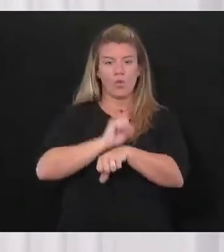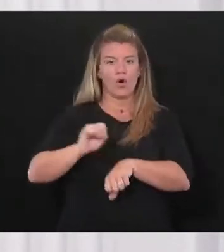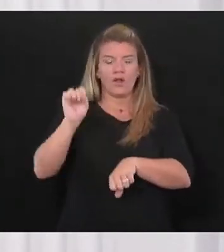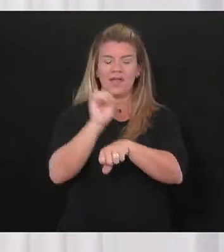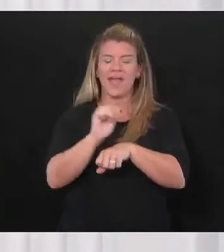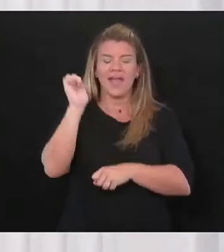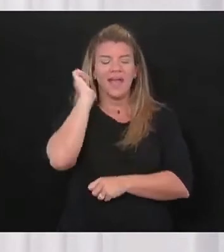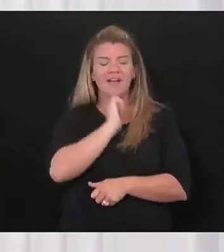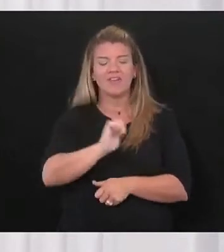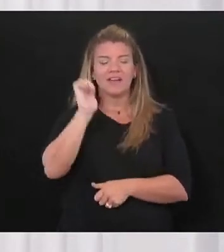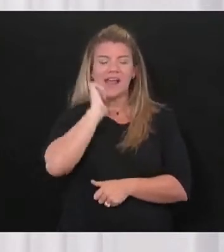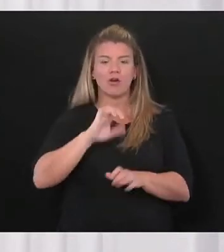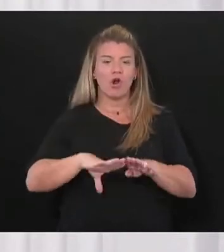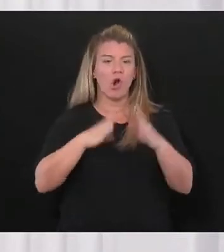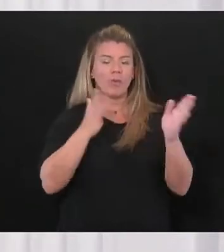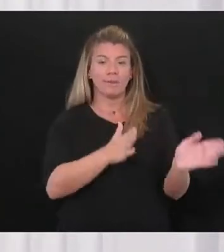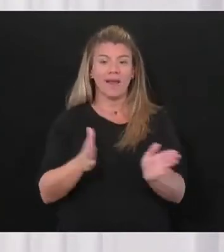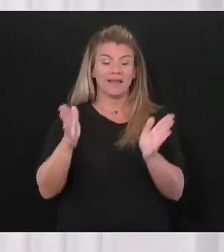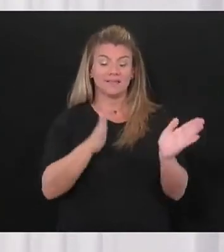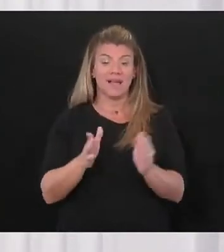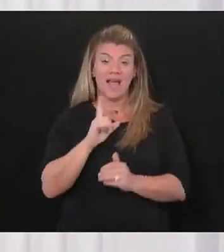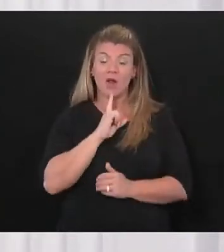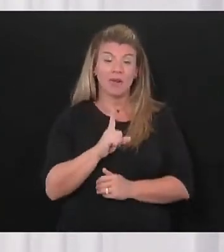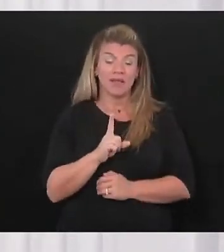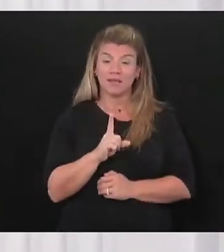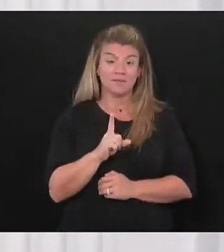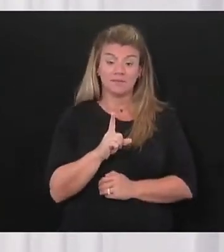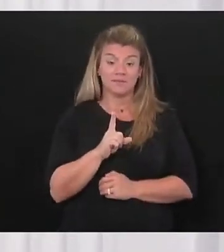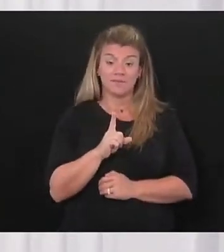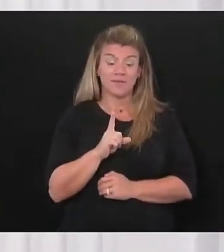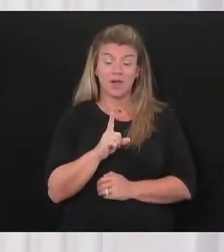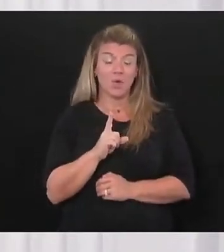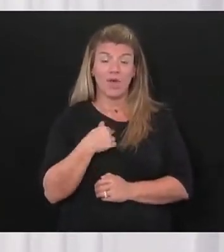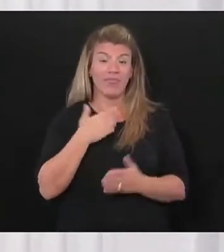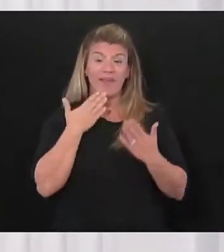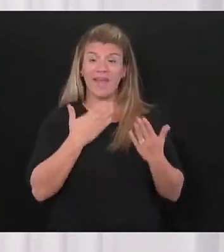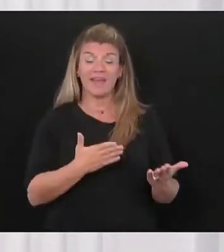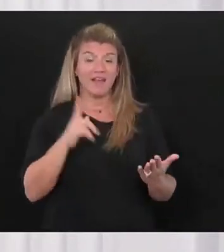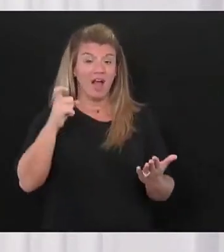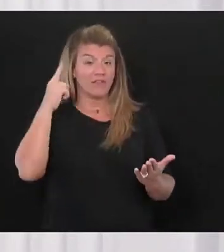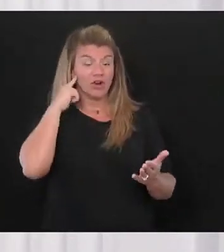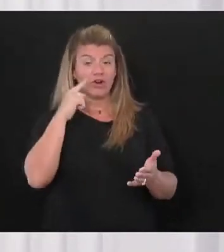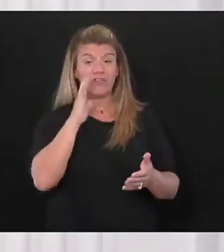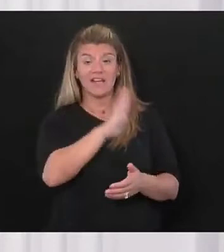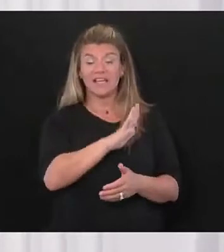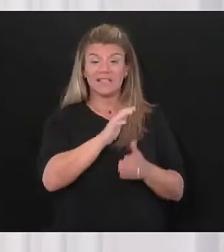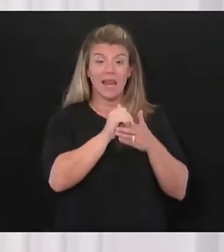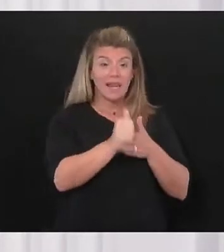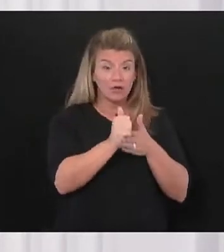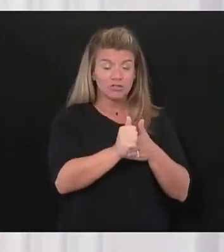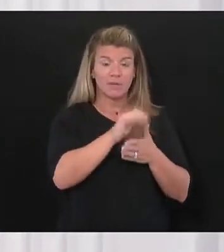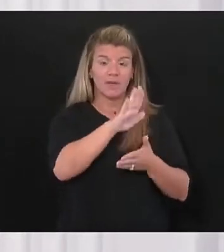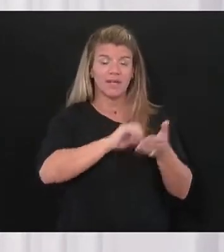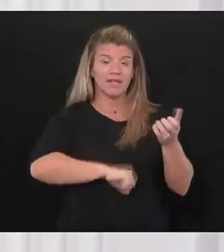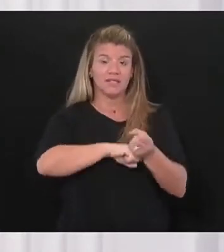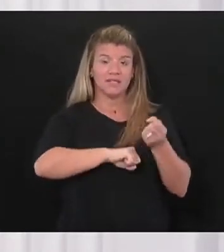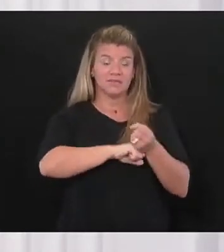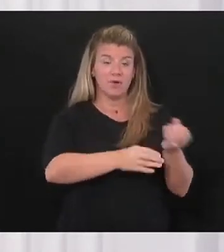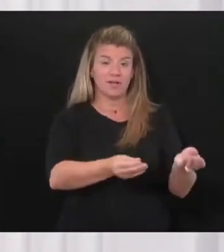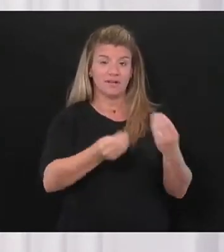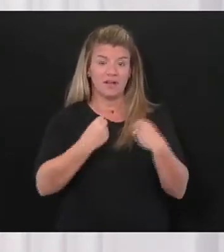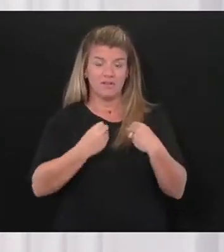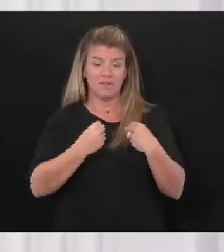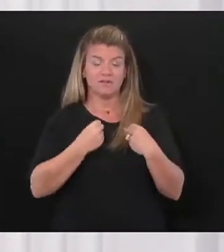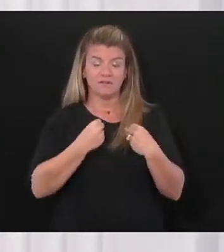reentry plans. I don't think that any of us can thank you enough for the leadership and support you've given us, and I just want